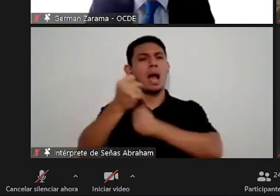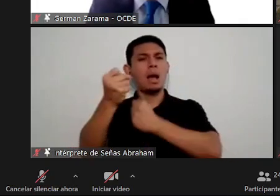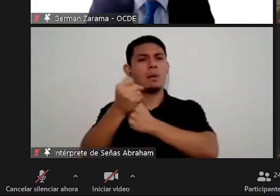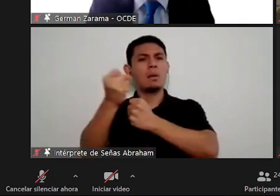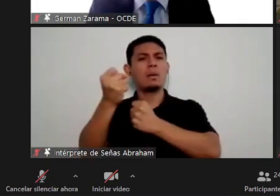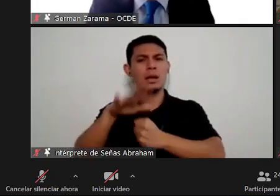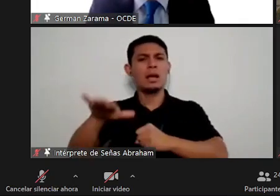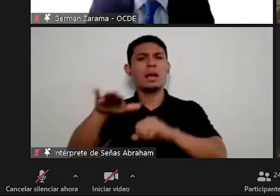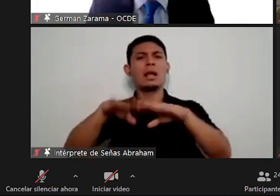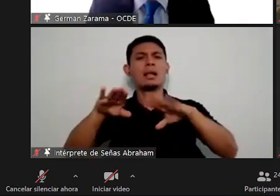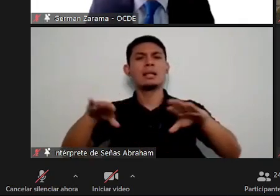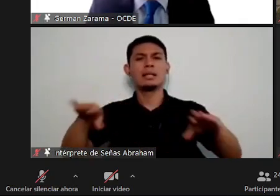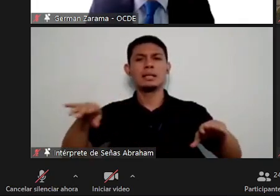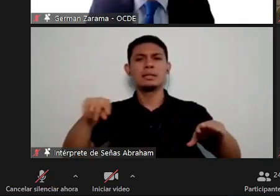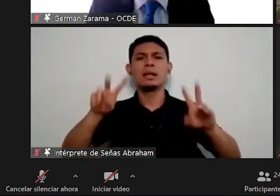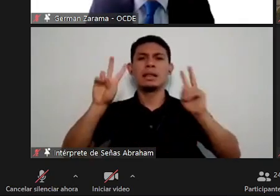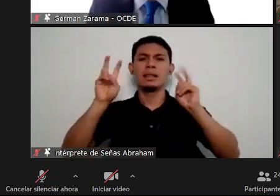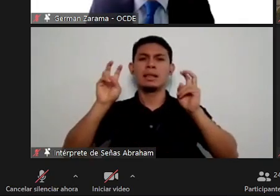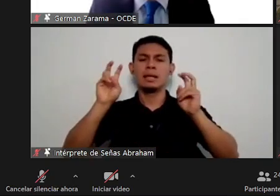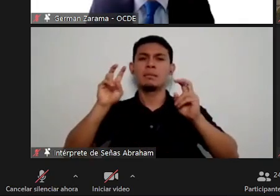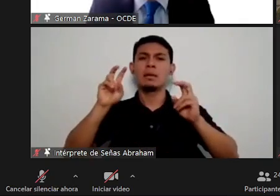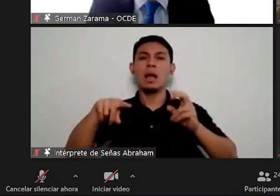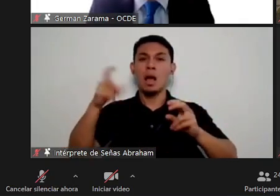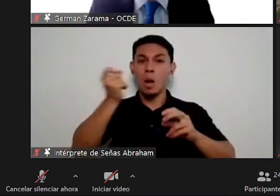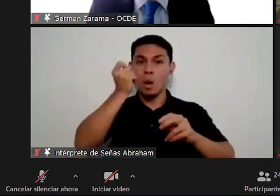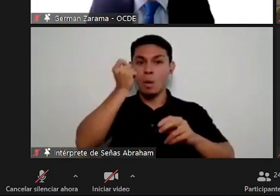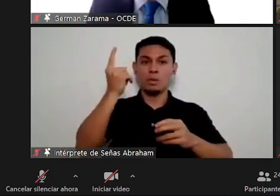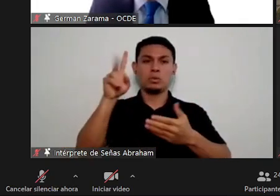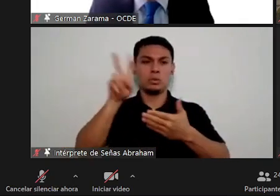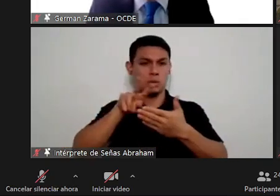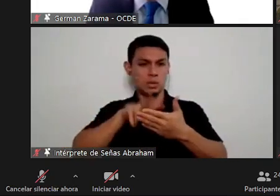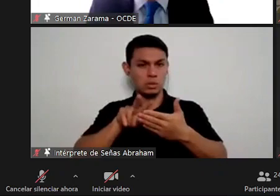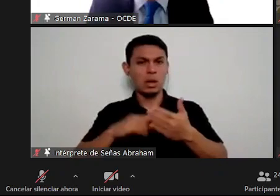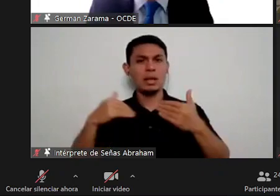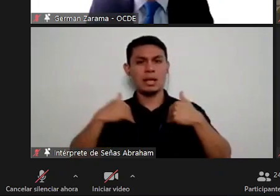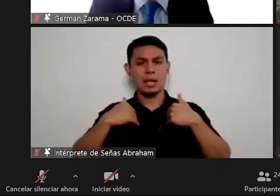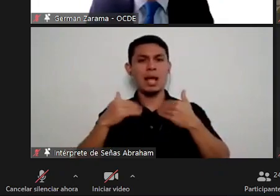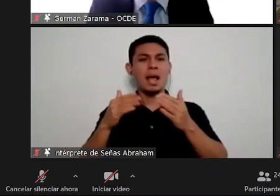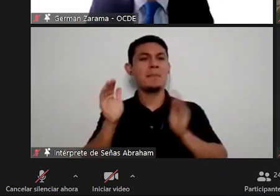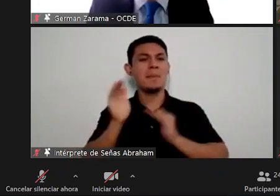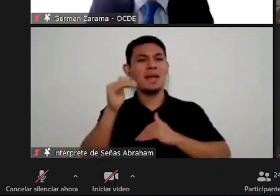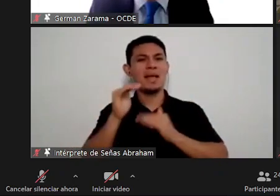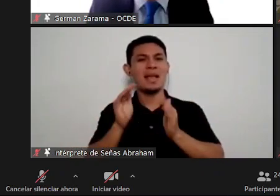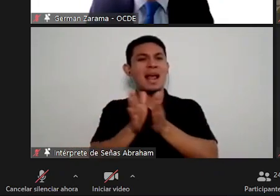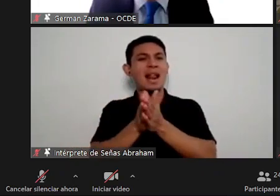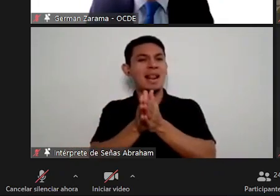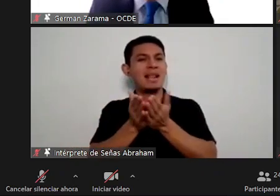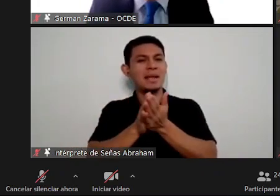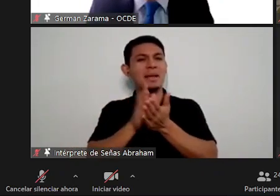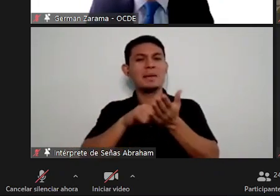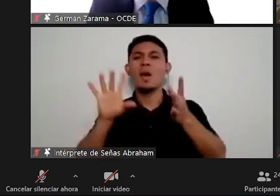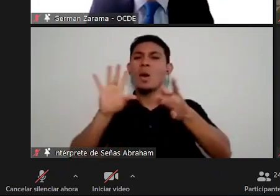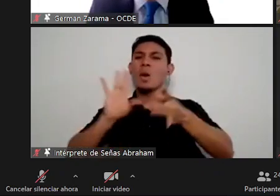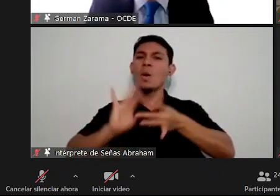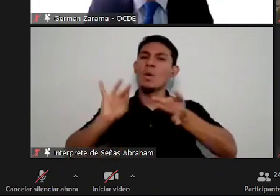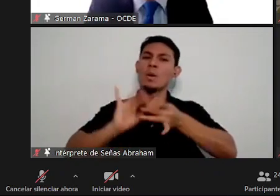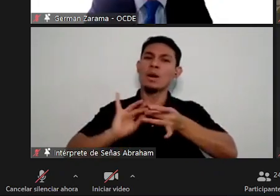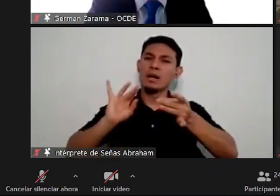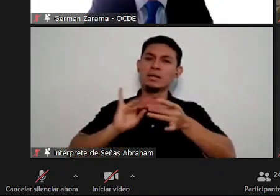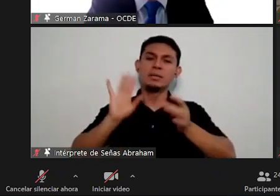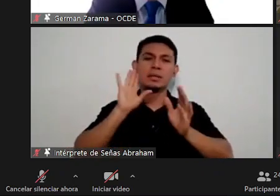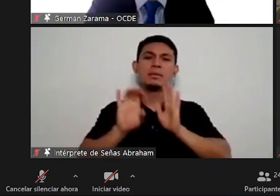some publications and helping the children on reading